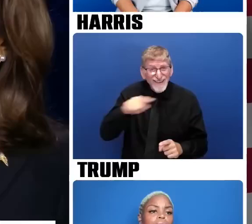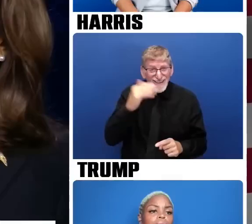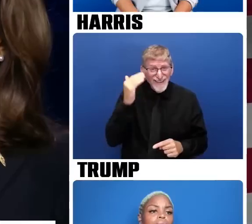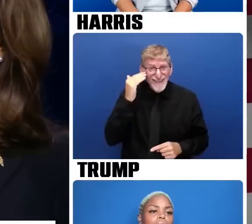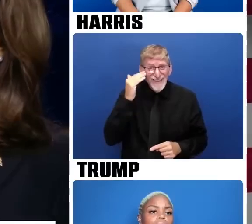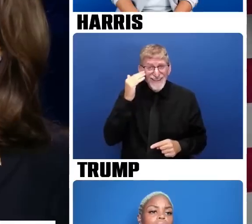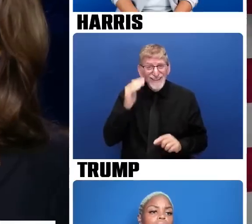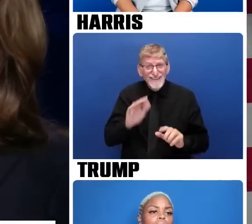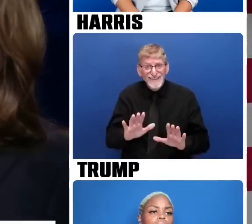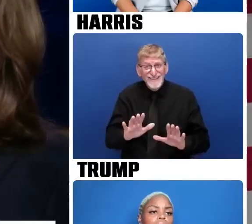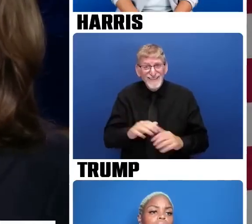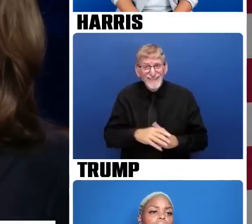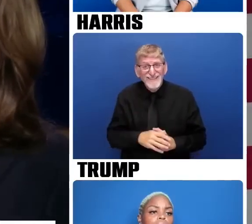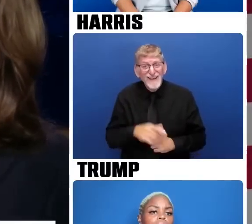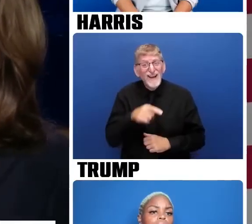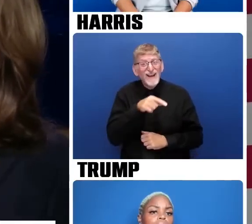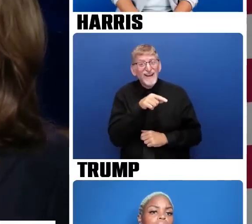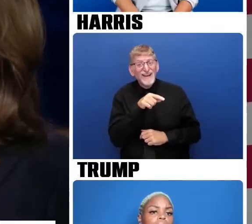She went out